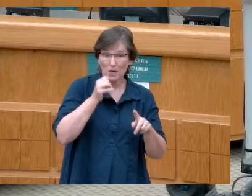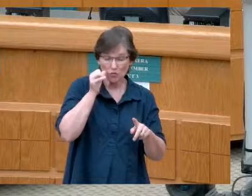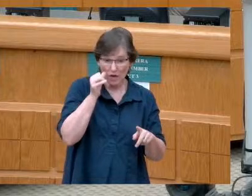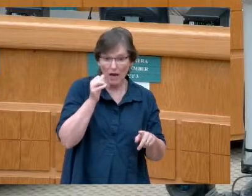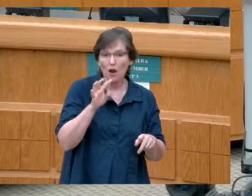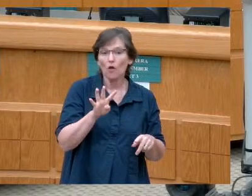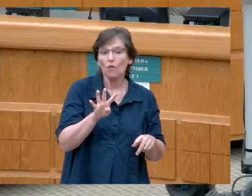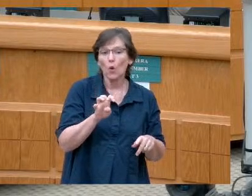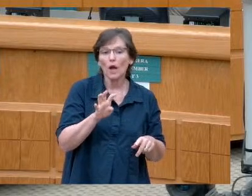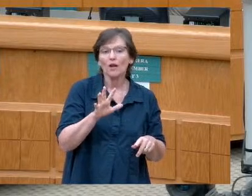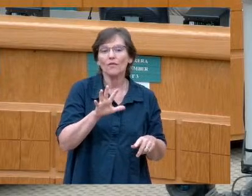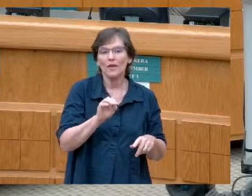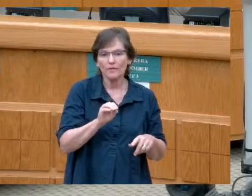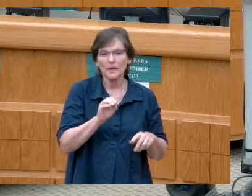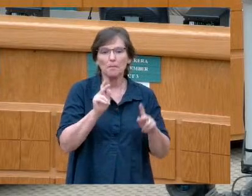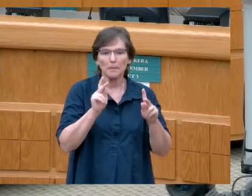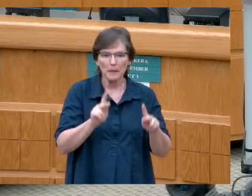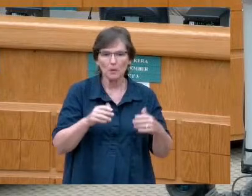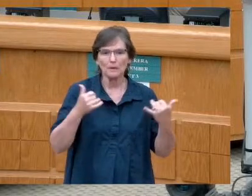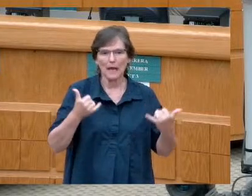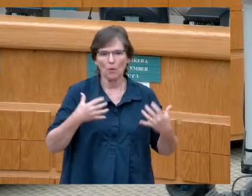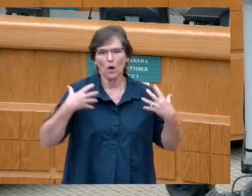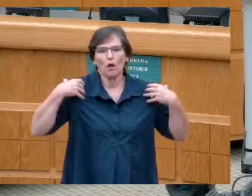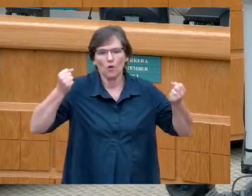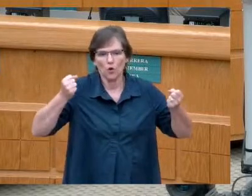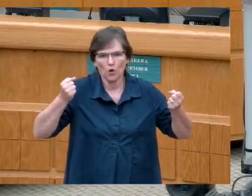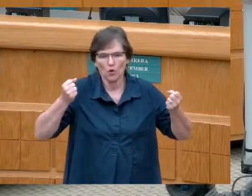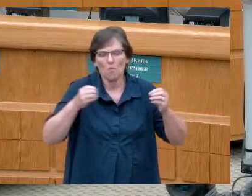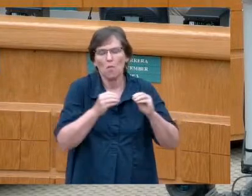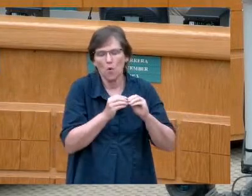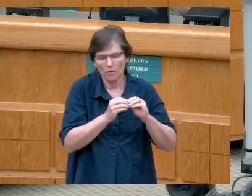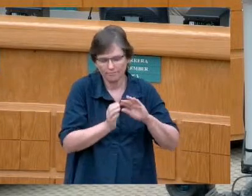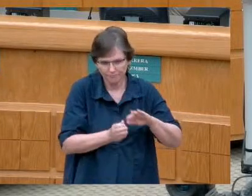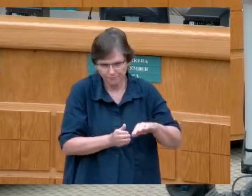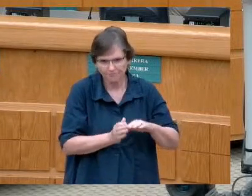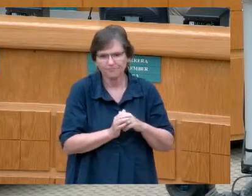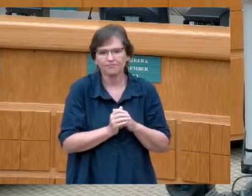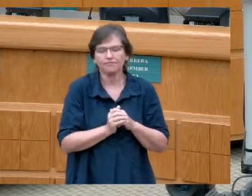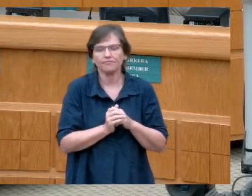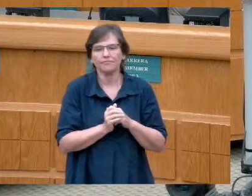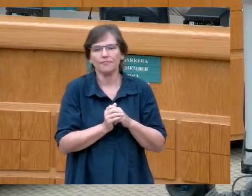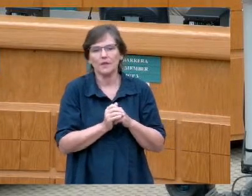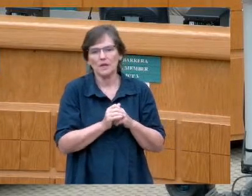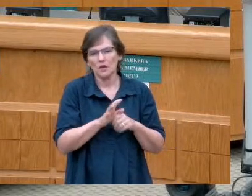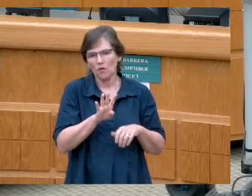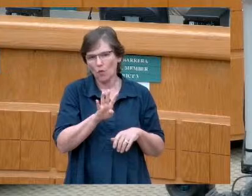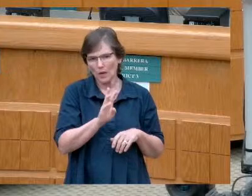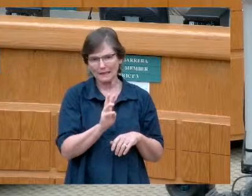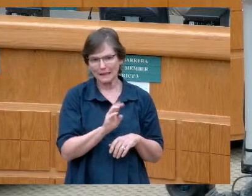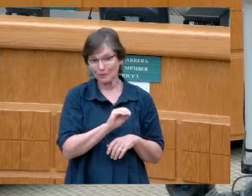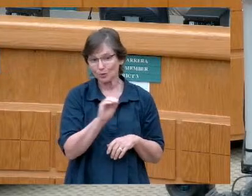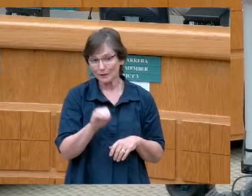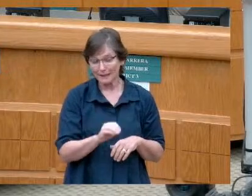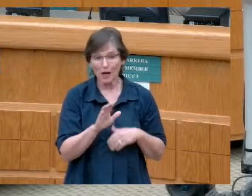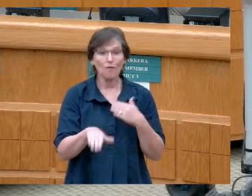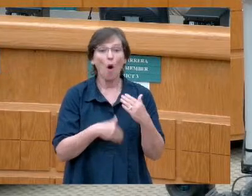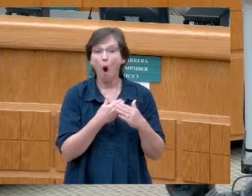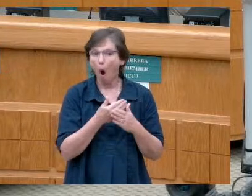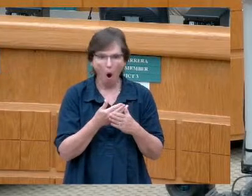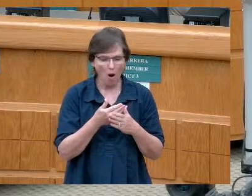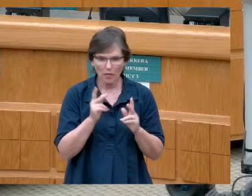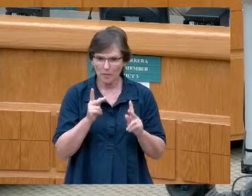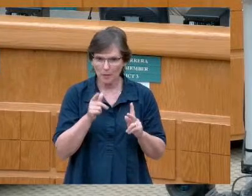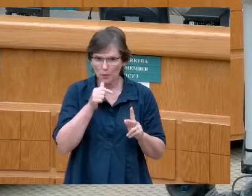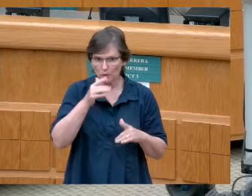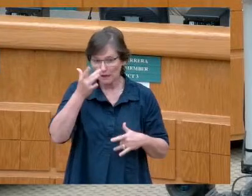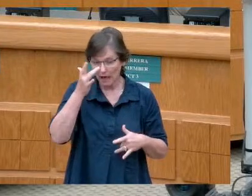So we have 46% then of all the cases are in a recovered status, and then